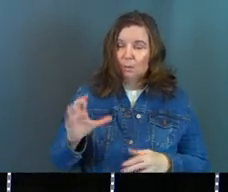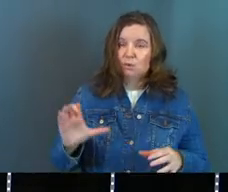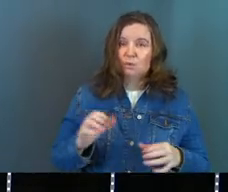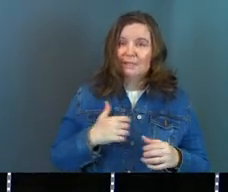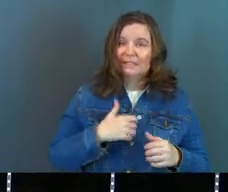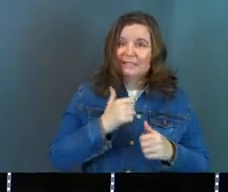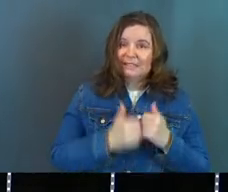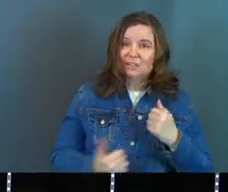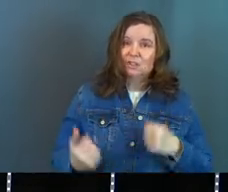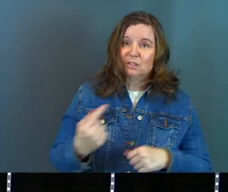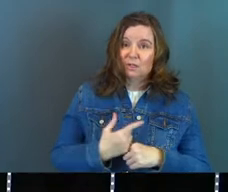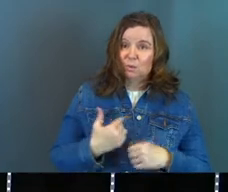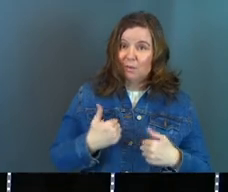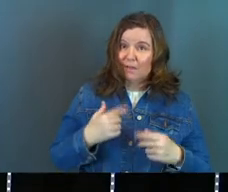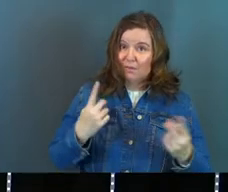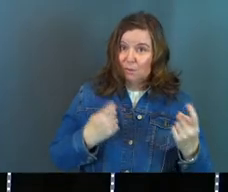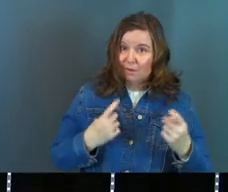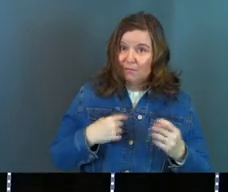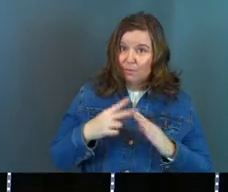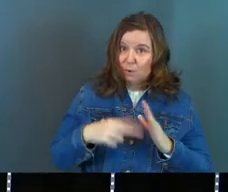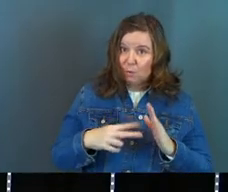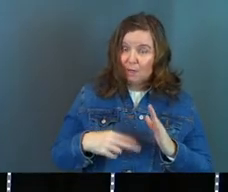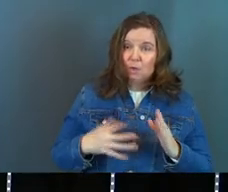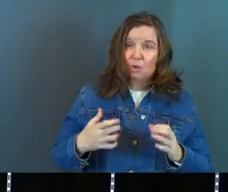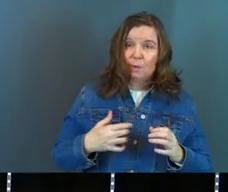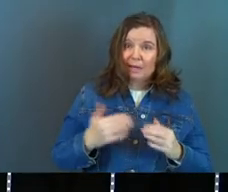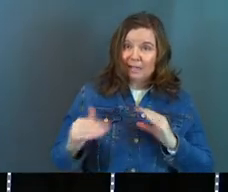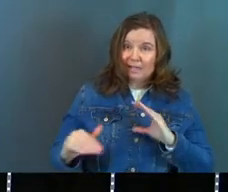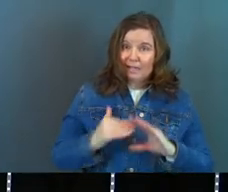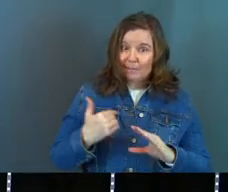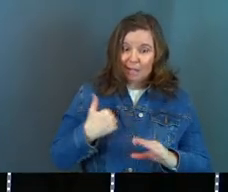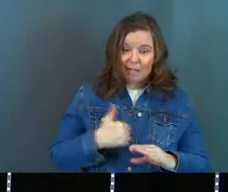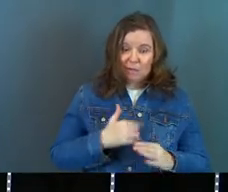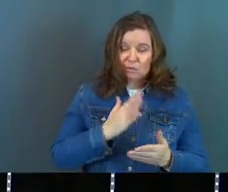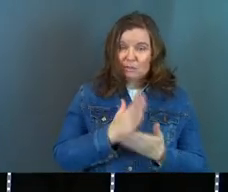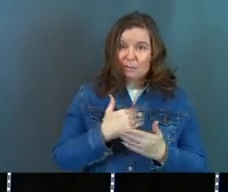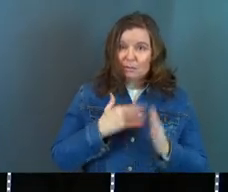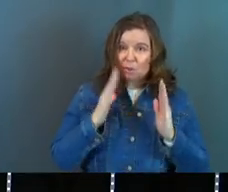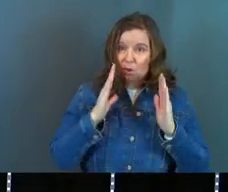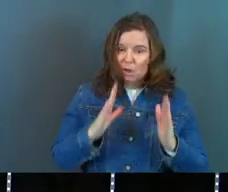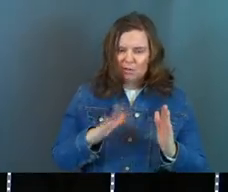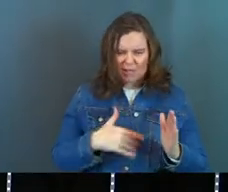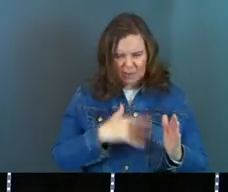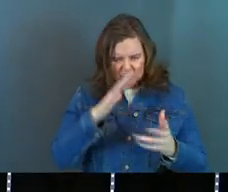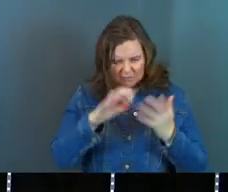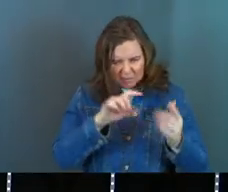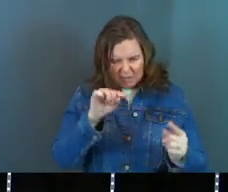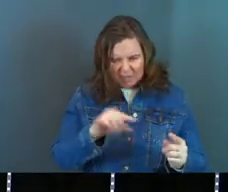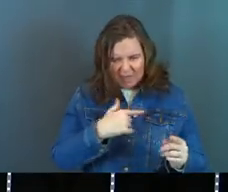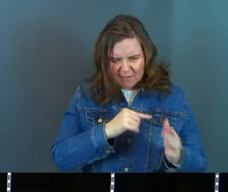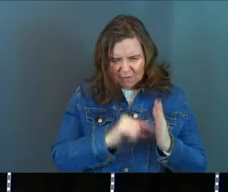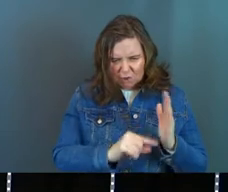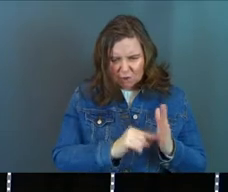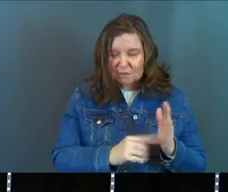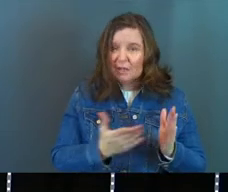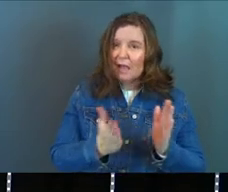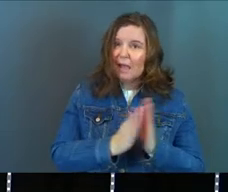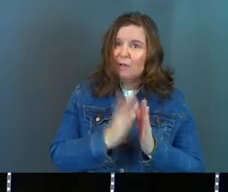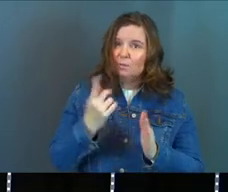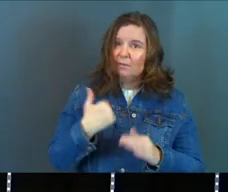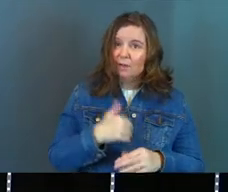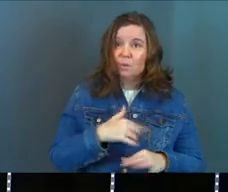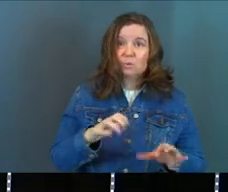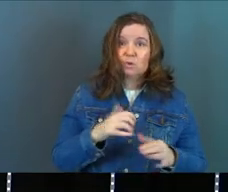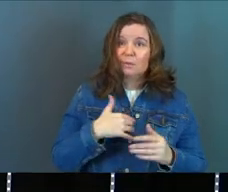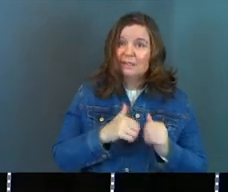We're doing this each day. So if you got any questions from your reading, you want to email one of us or stop us in the hall and be like, I was confused about that verse, ask one of us,